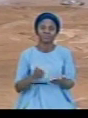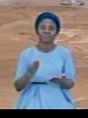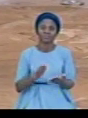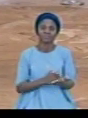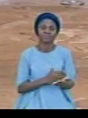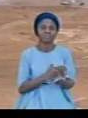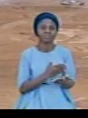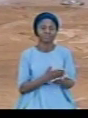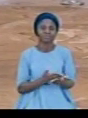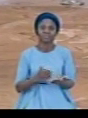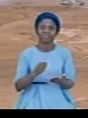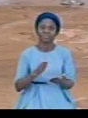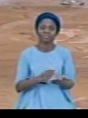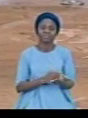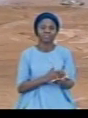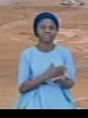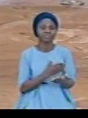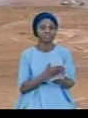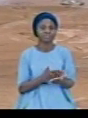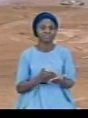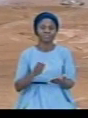Anointing breaks the